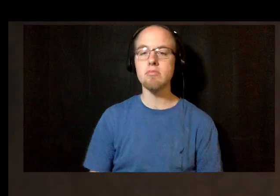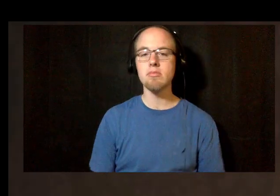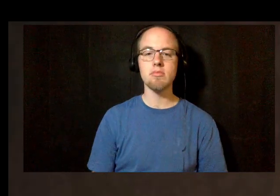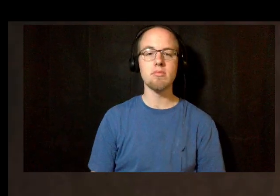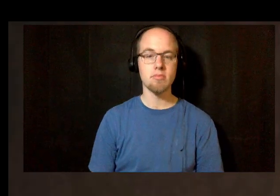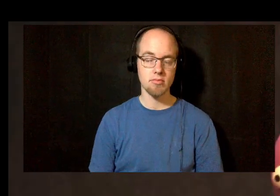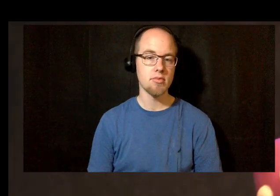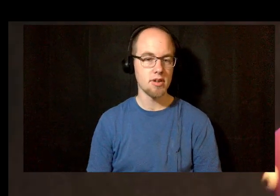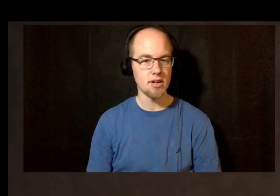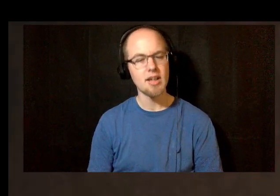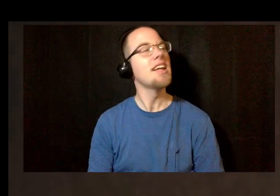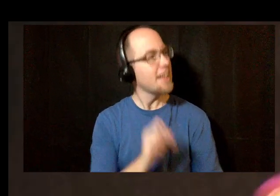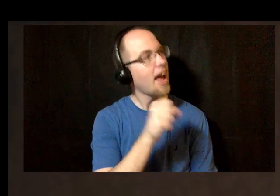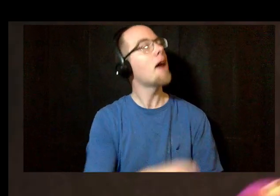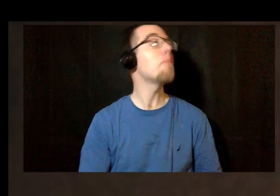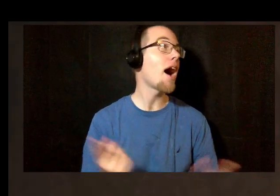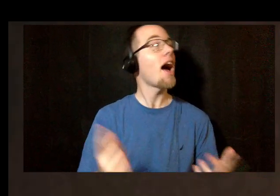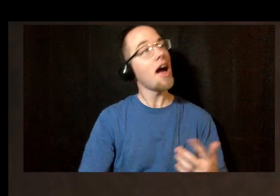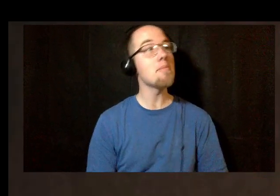Yeah, but...